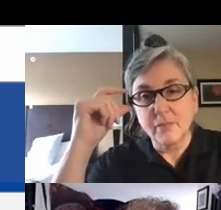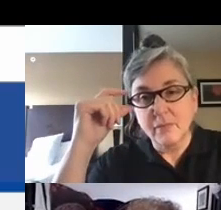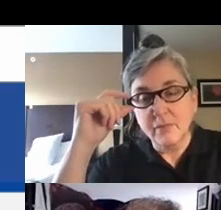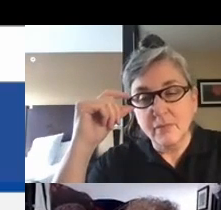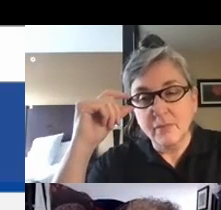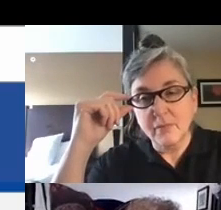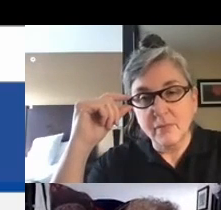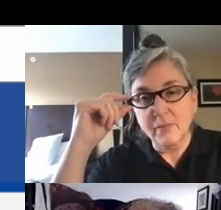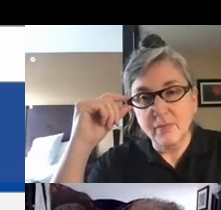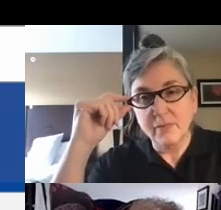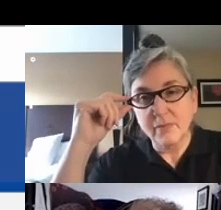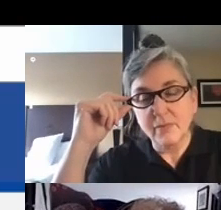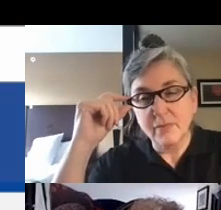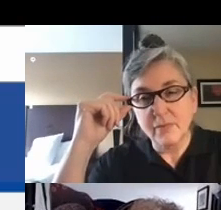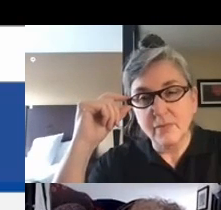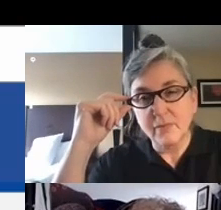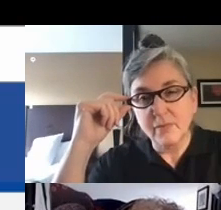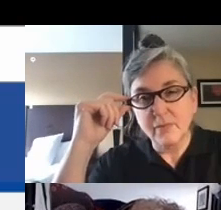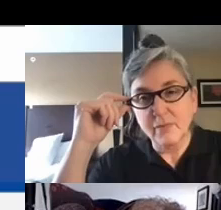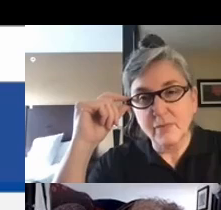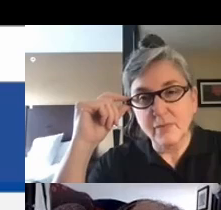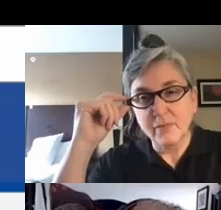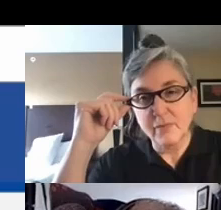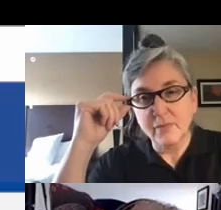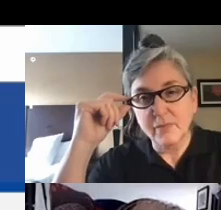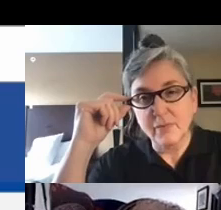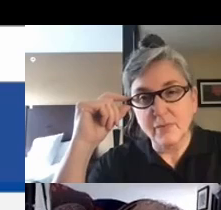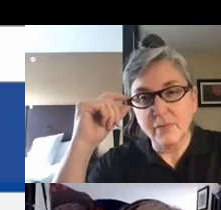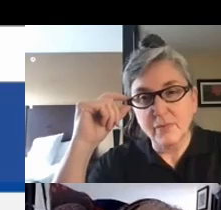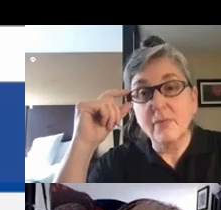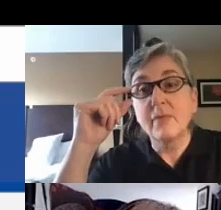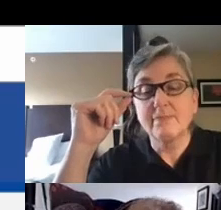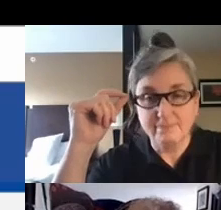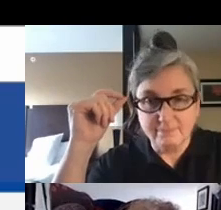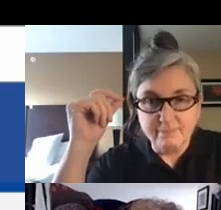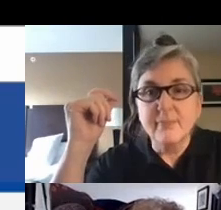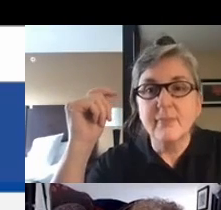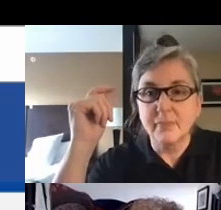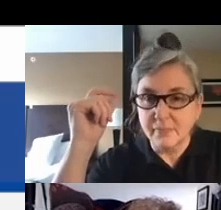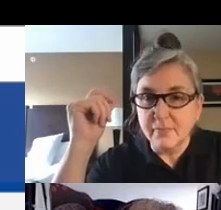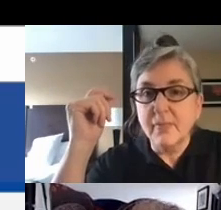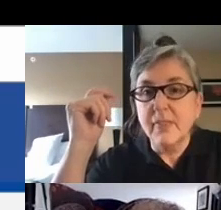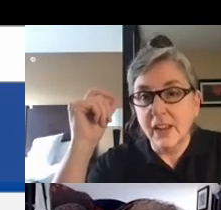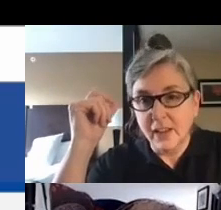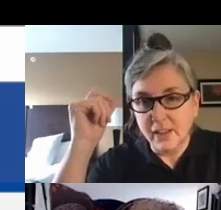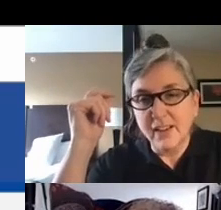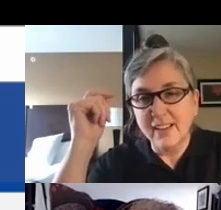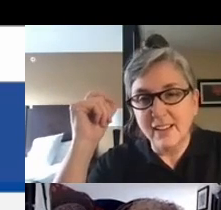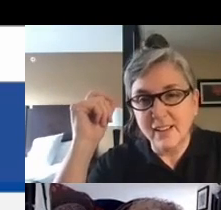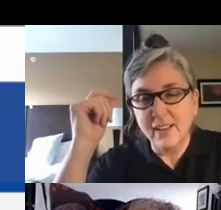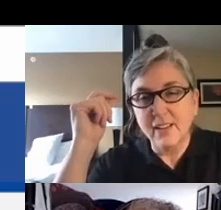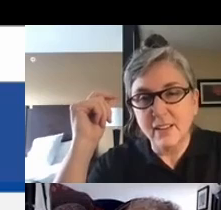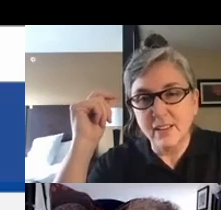what we do is we would share some people's YouTube that we've experienced through YouTube it's already made out there. But I like